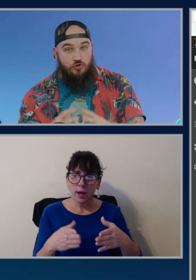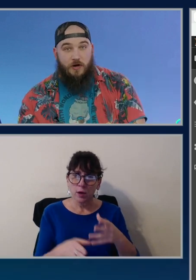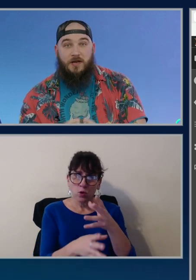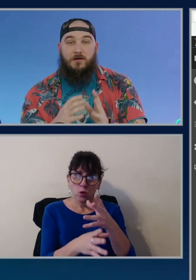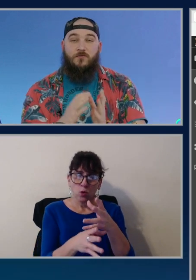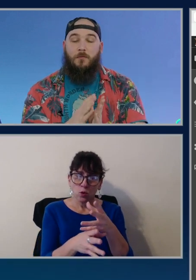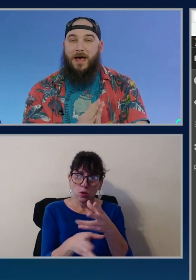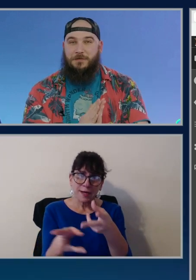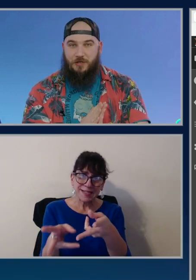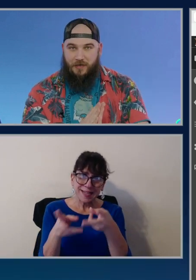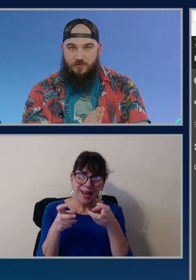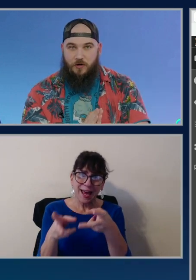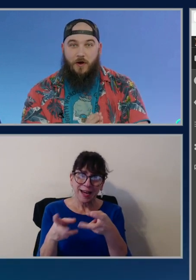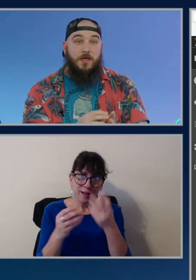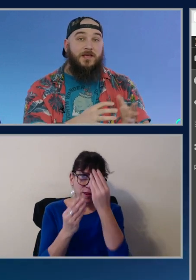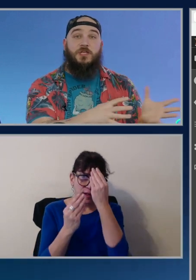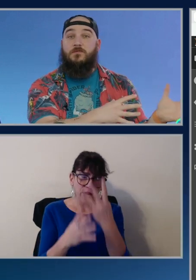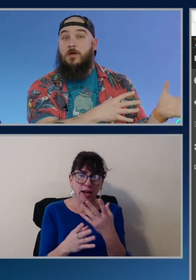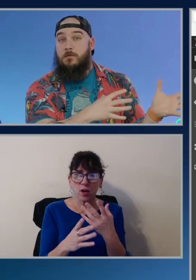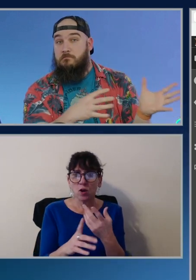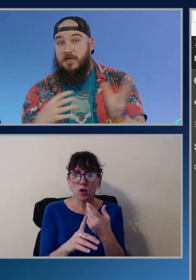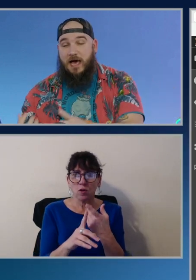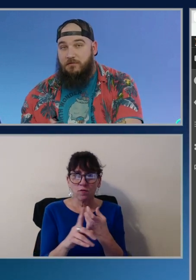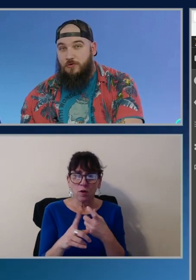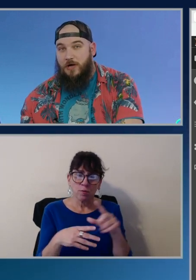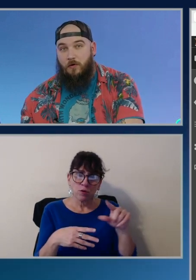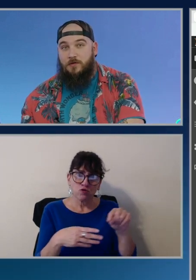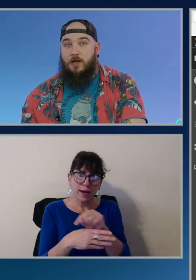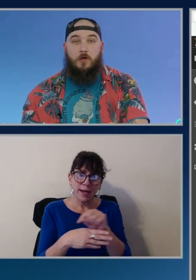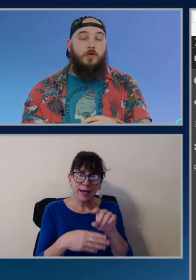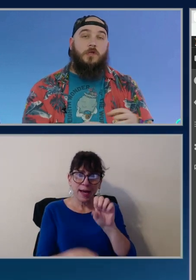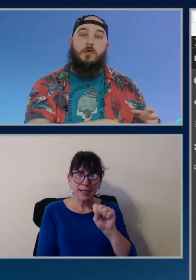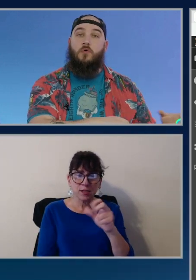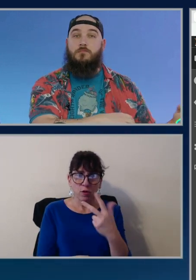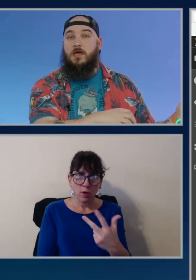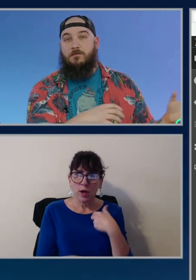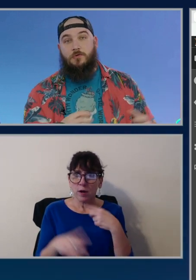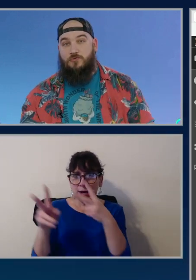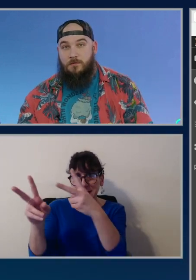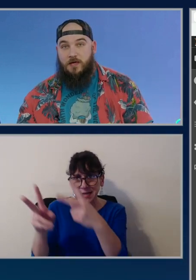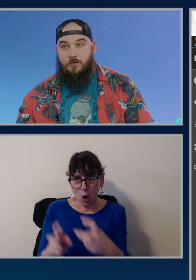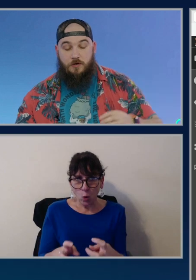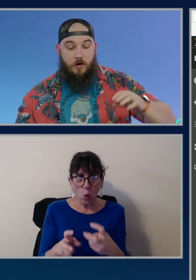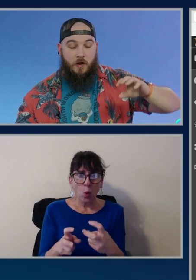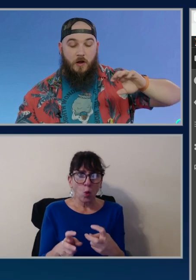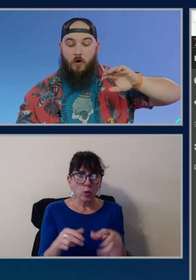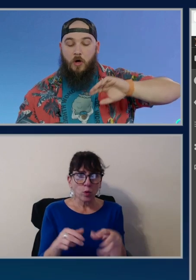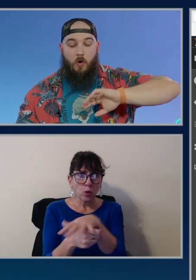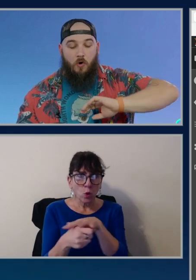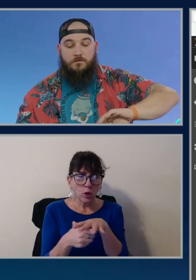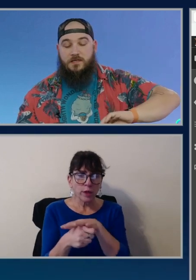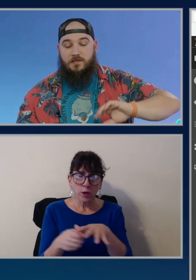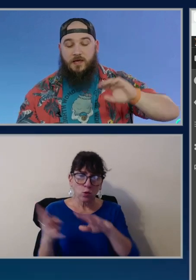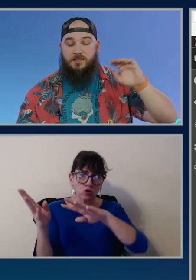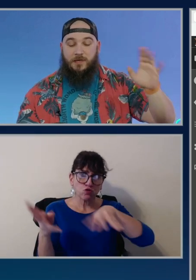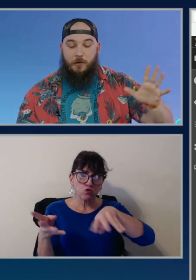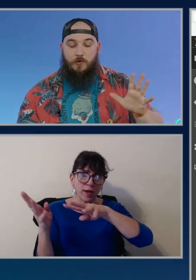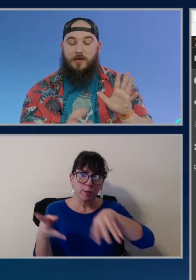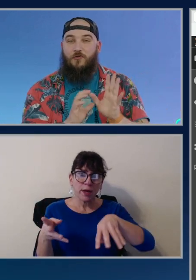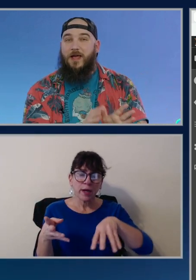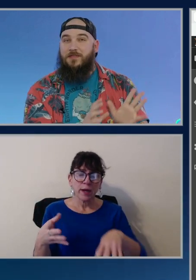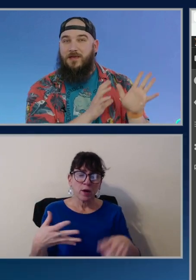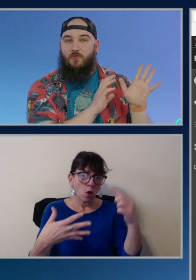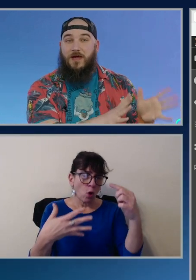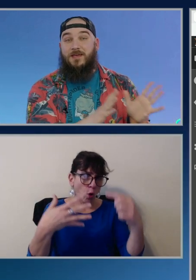for training from Amazon S3, right? Instead of me having to download data locally or me having to stream data to here, all of these things,